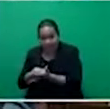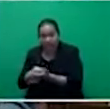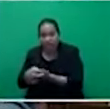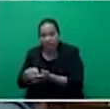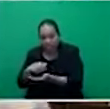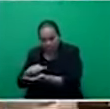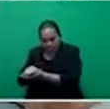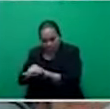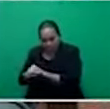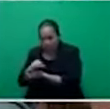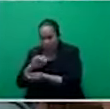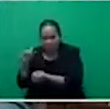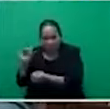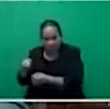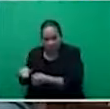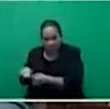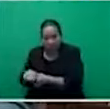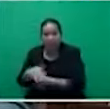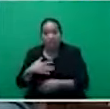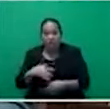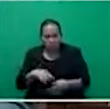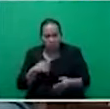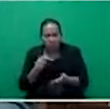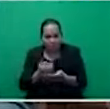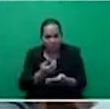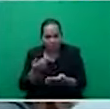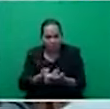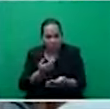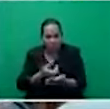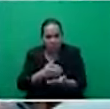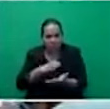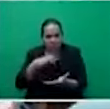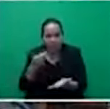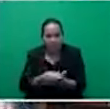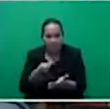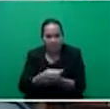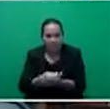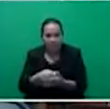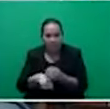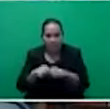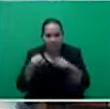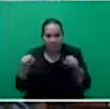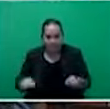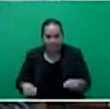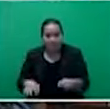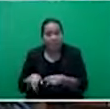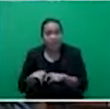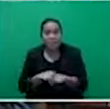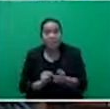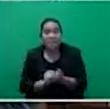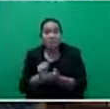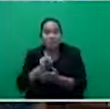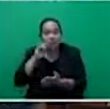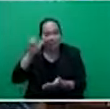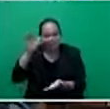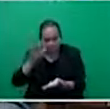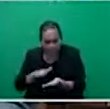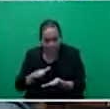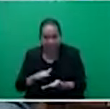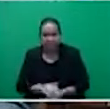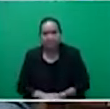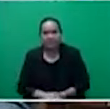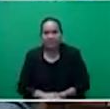that. And, of course, we built up our liquidity. So now there's more liquidity in the system, which means interest rates will come down.